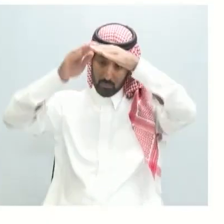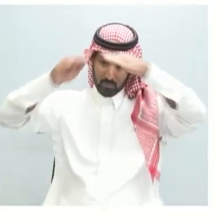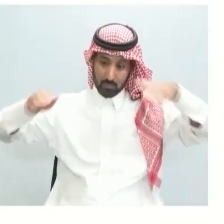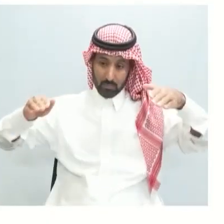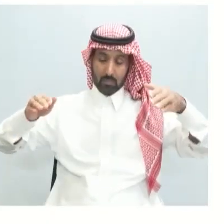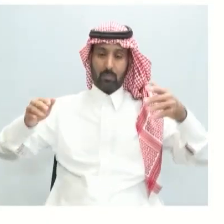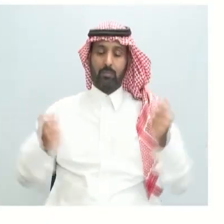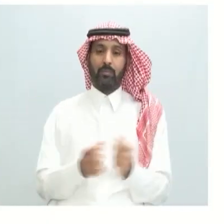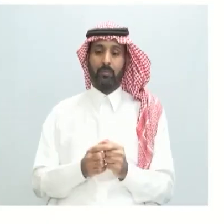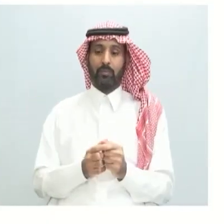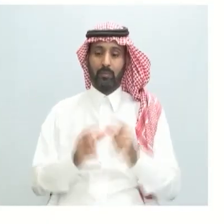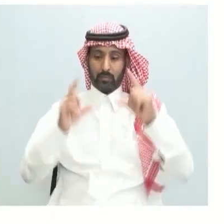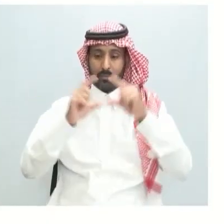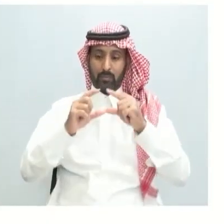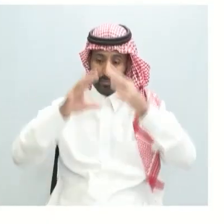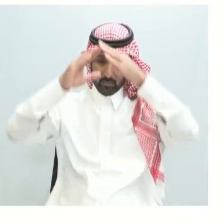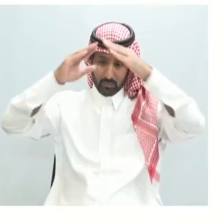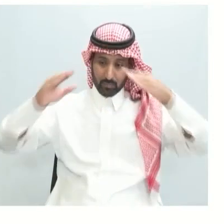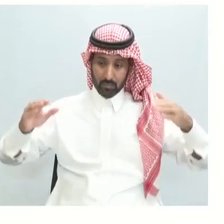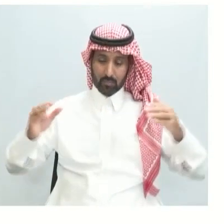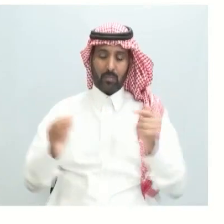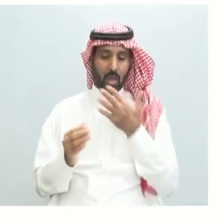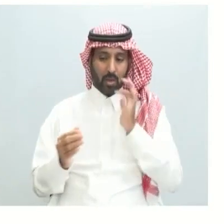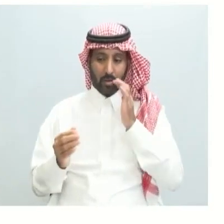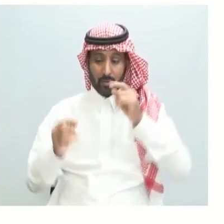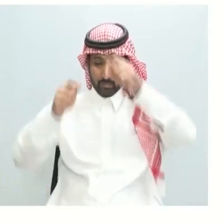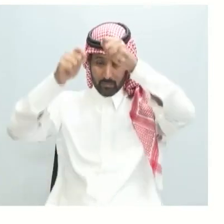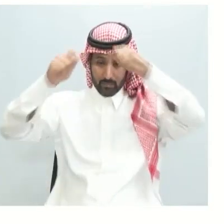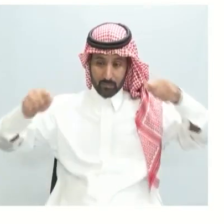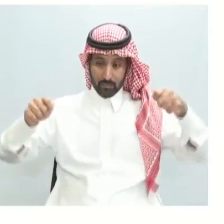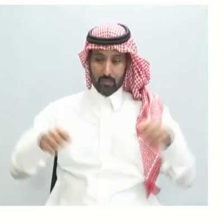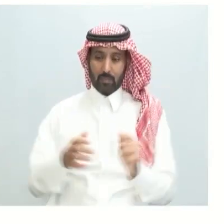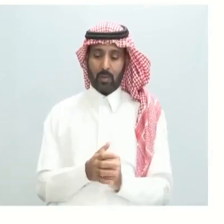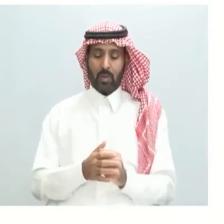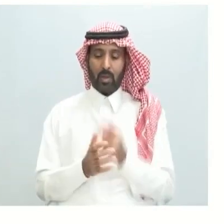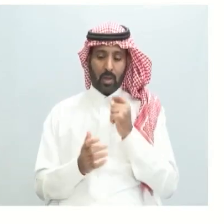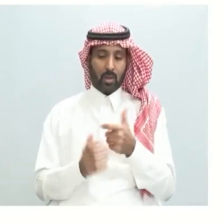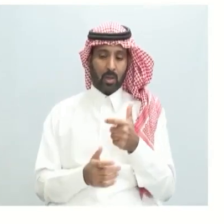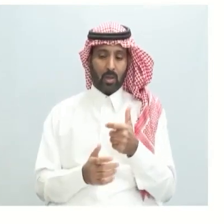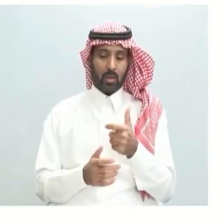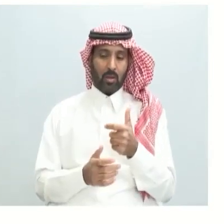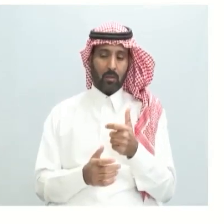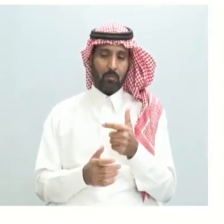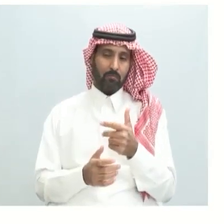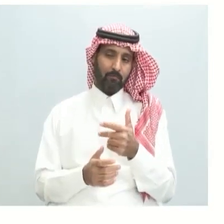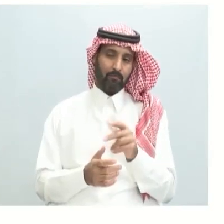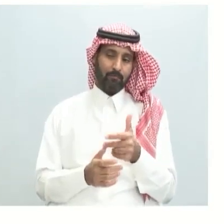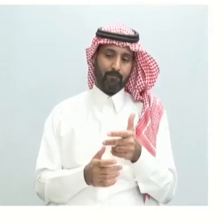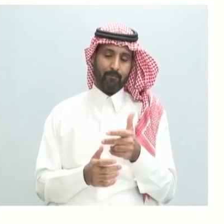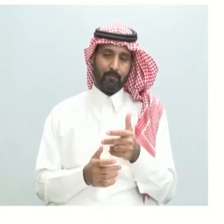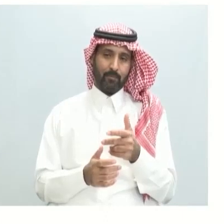rectangular shapes. Ease of instruction, of course, it's easy to build. Cost, is it cheap